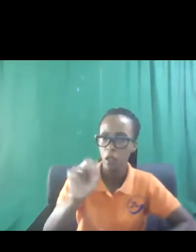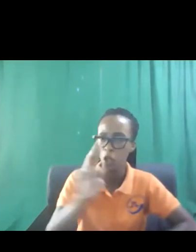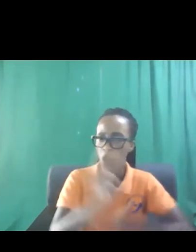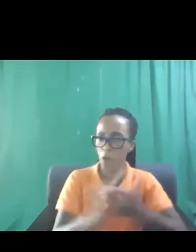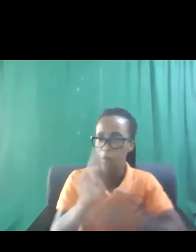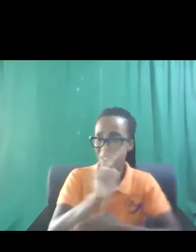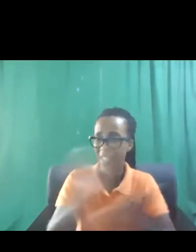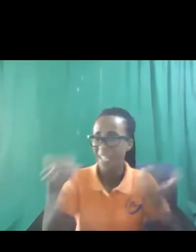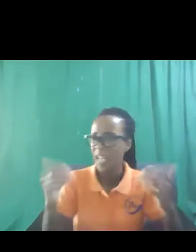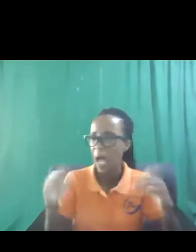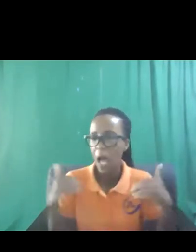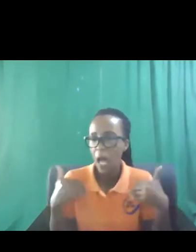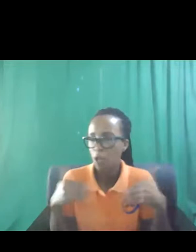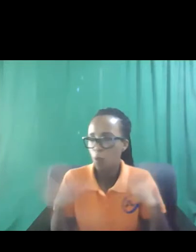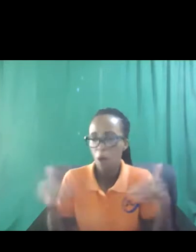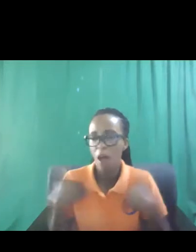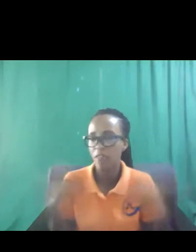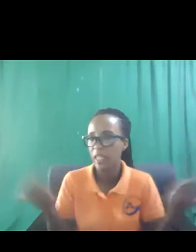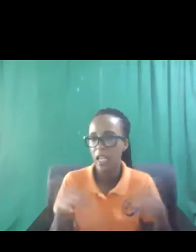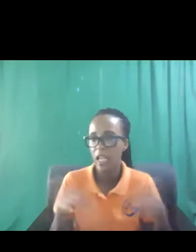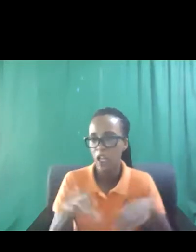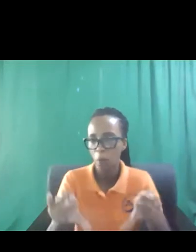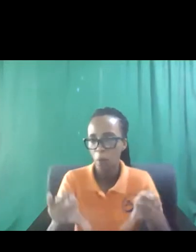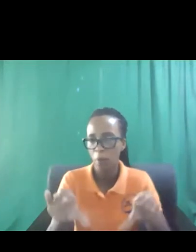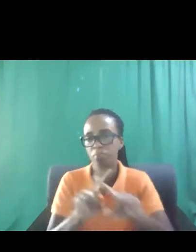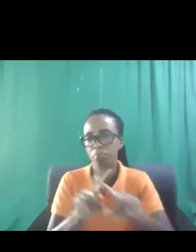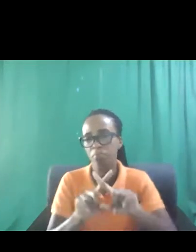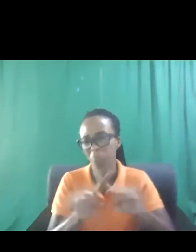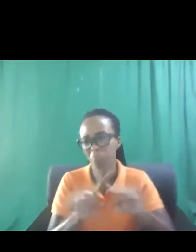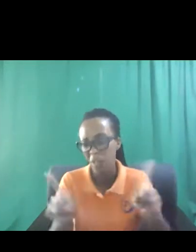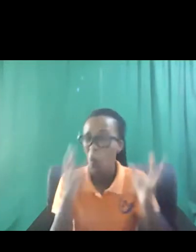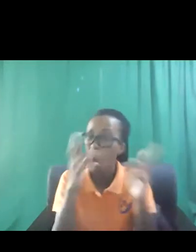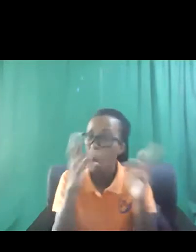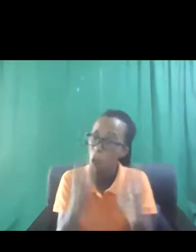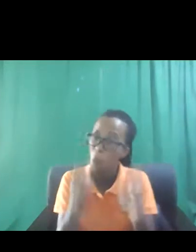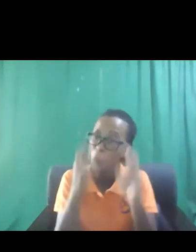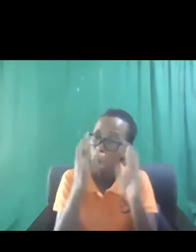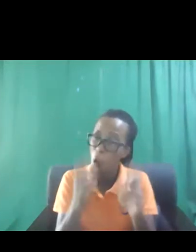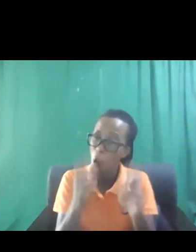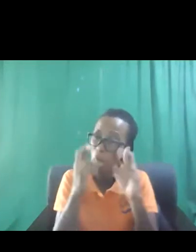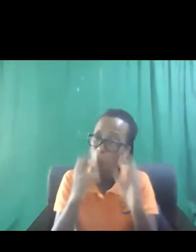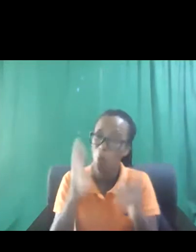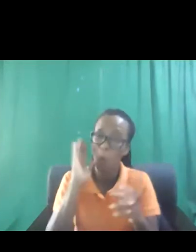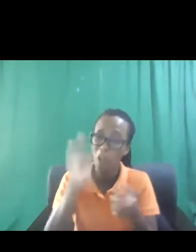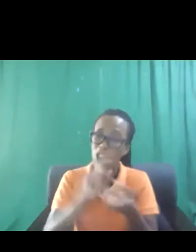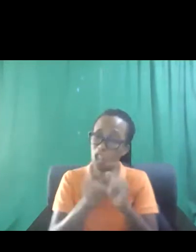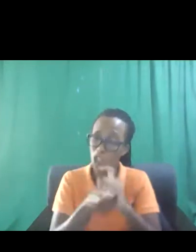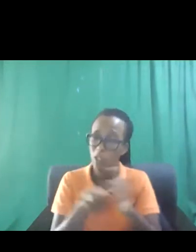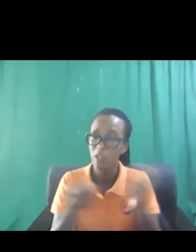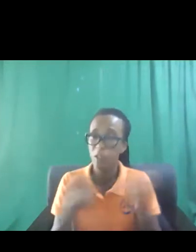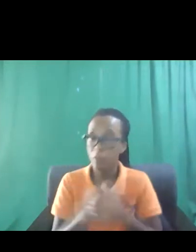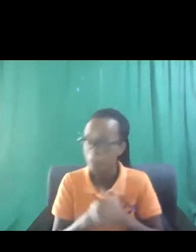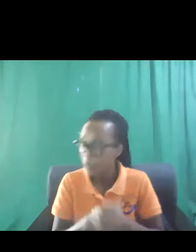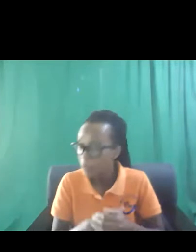entry-level programs in the Caribbean, but that is hopefully soon to change. Right, Dr.